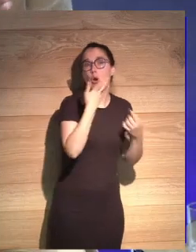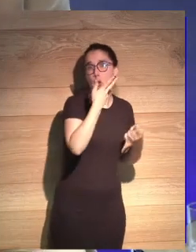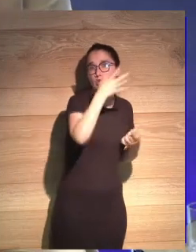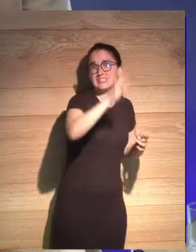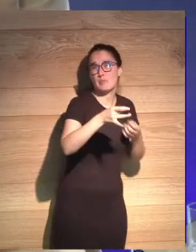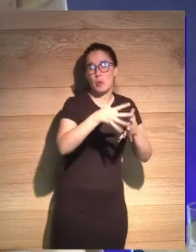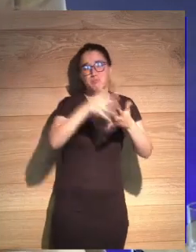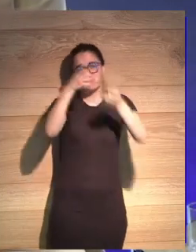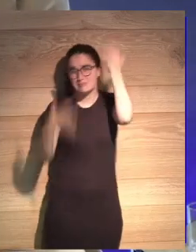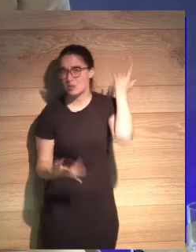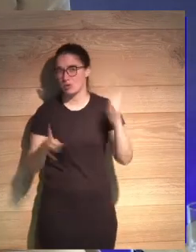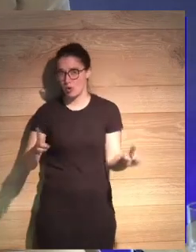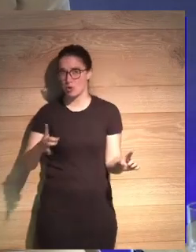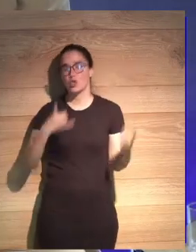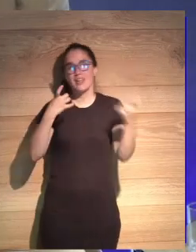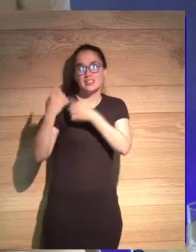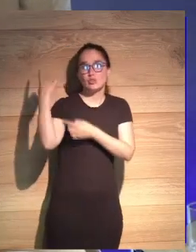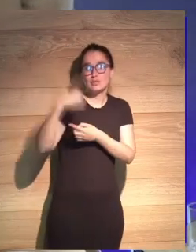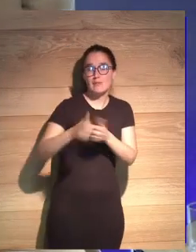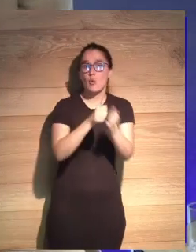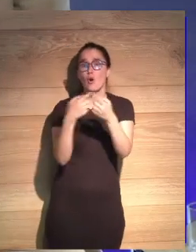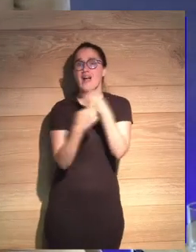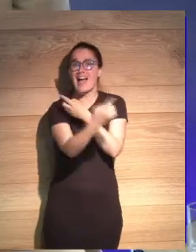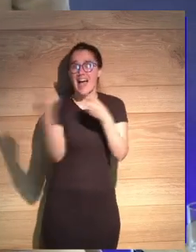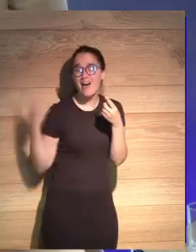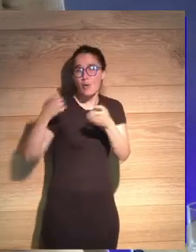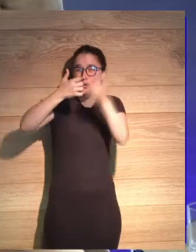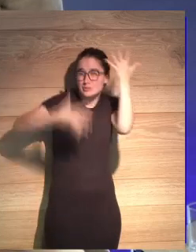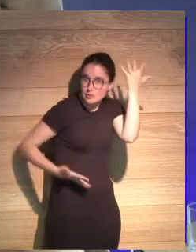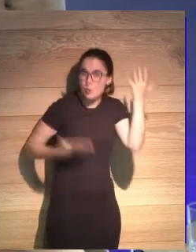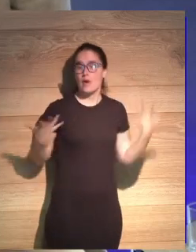the knowledge about games to choose the right